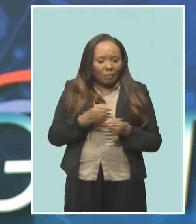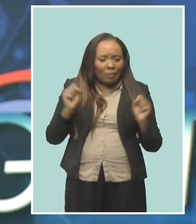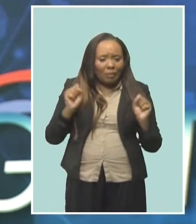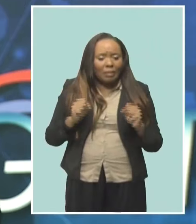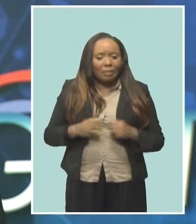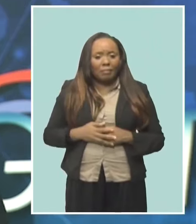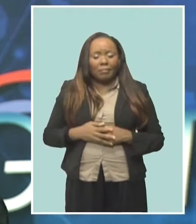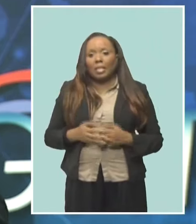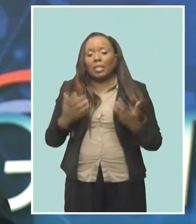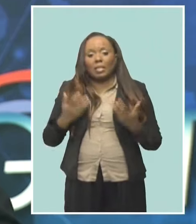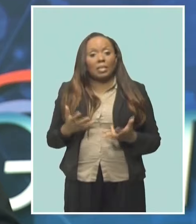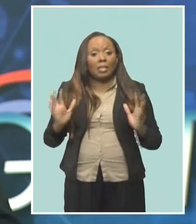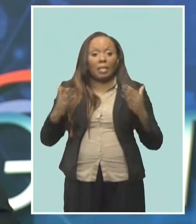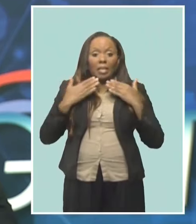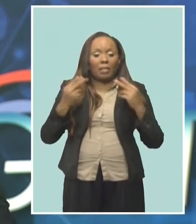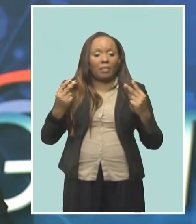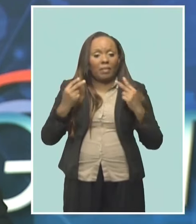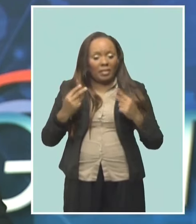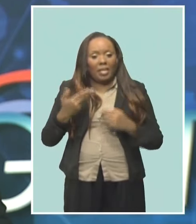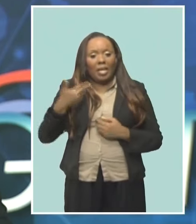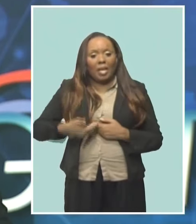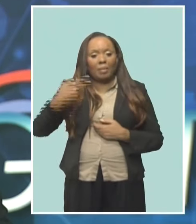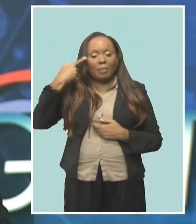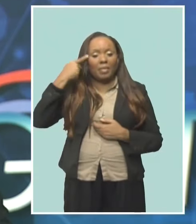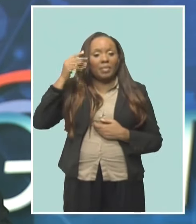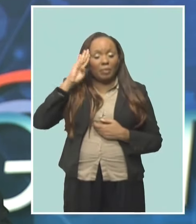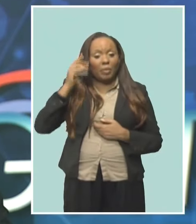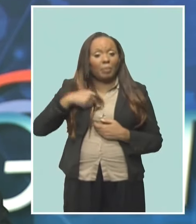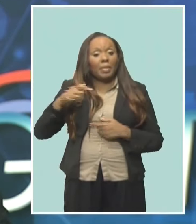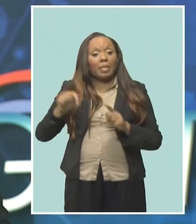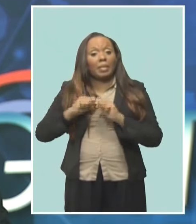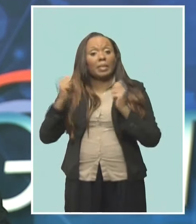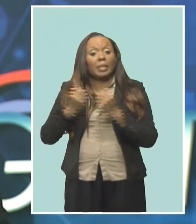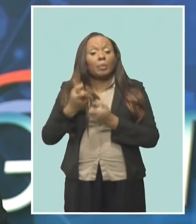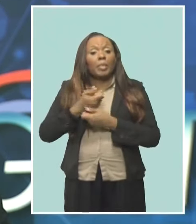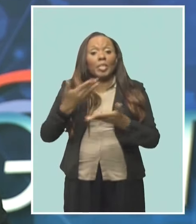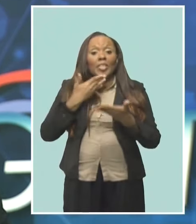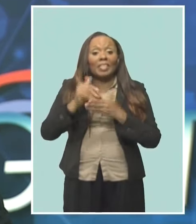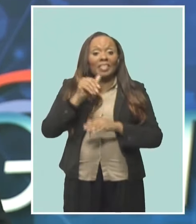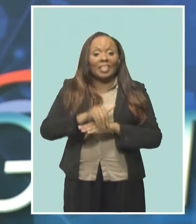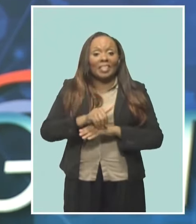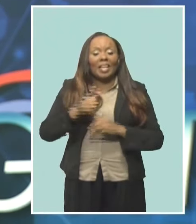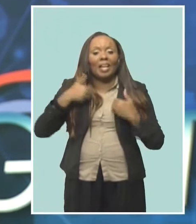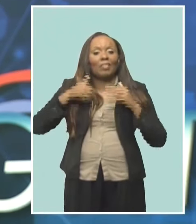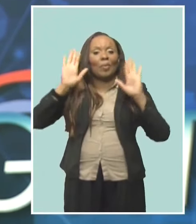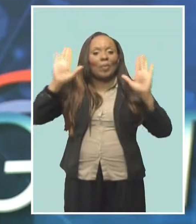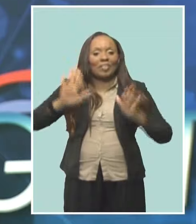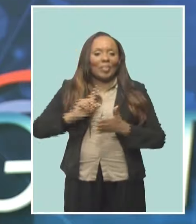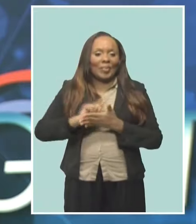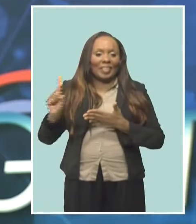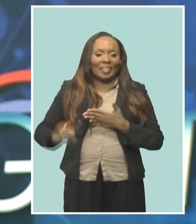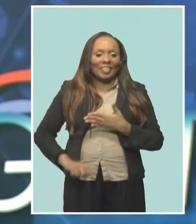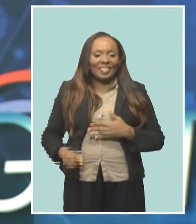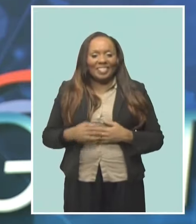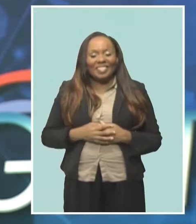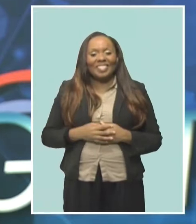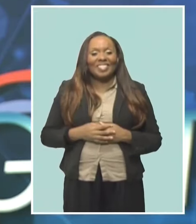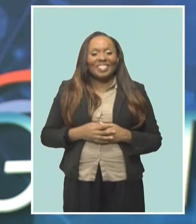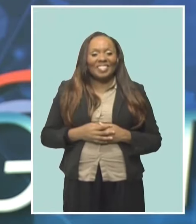Well, that's our time tonight. Thank you for spending it with us. I'm Pearson Bowen. For the crew, to all of you, good night. Have a wonderful weekend.